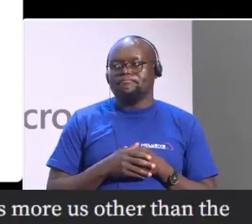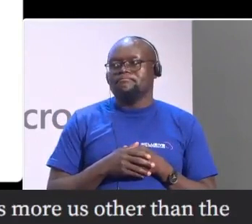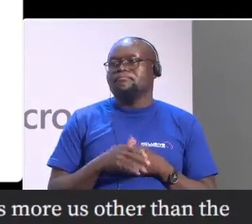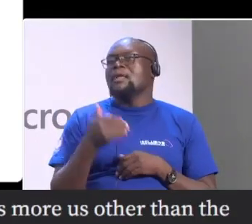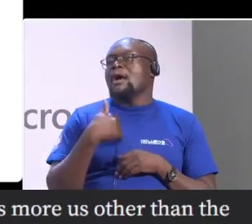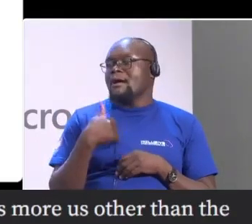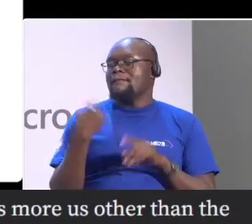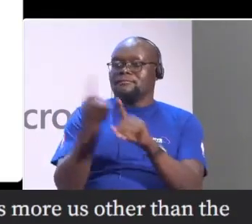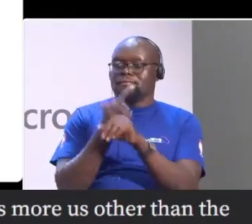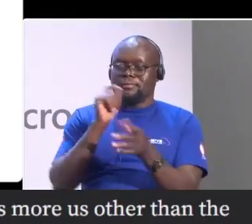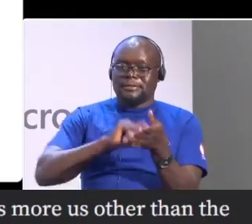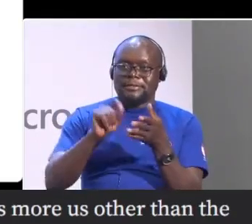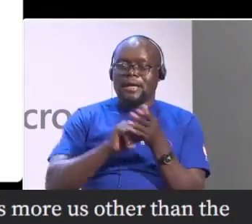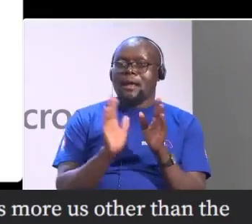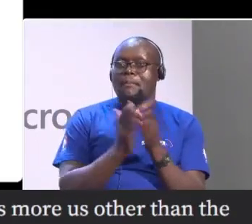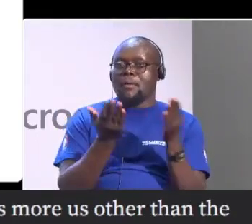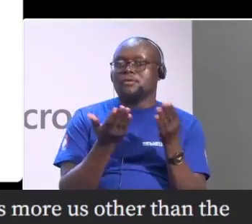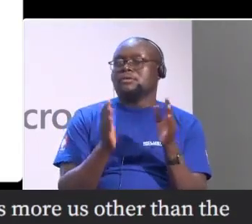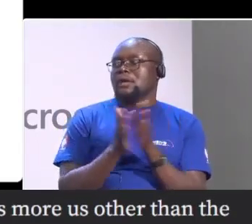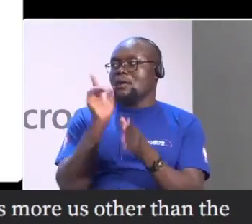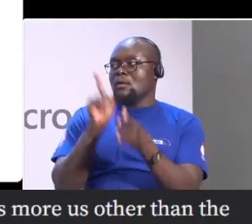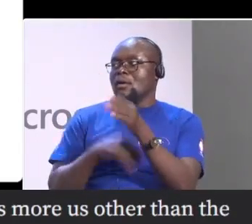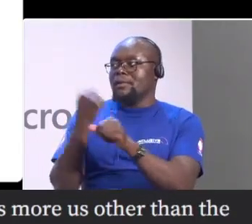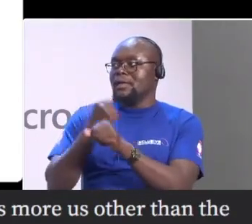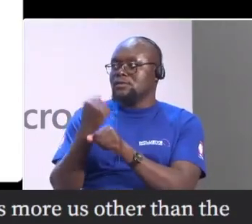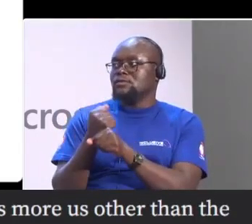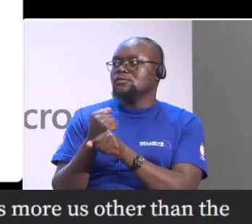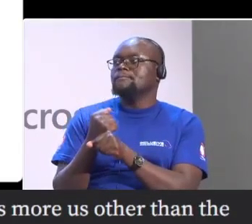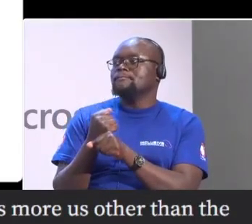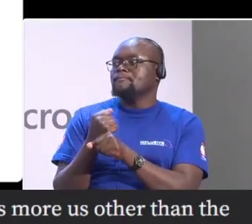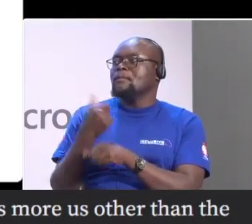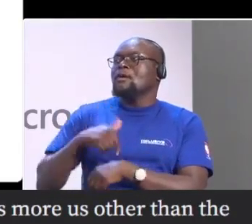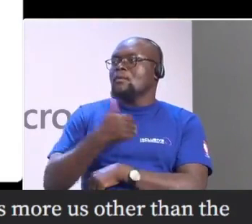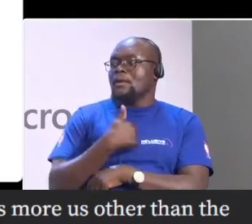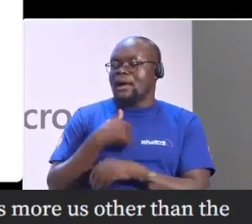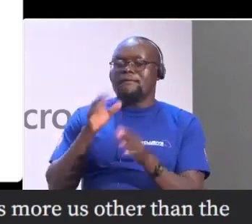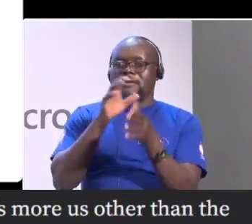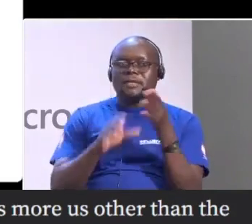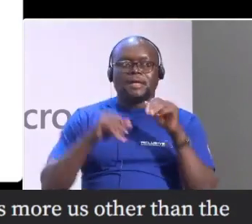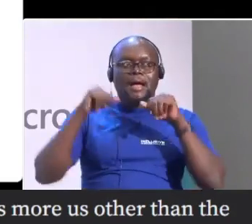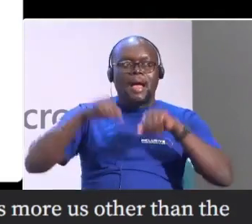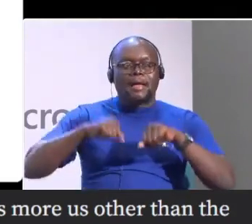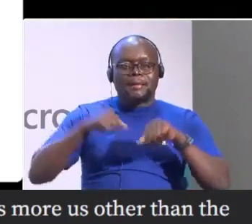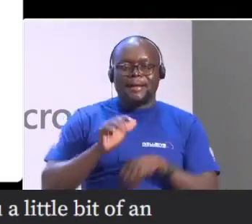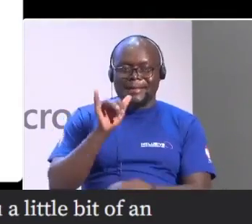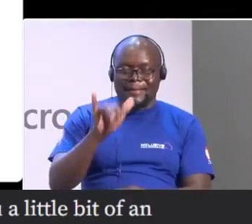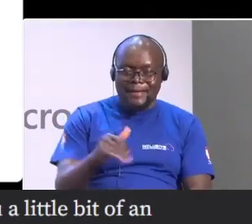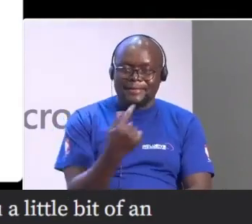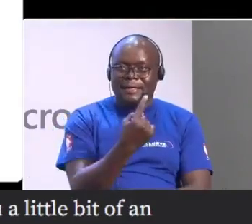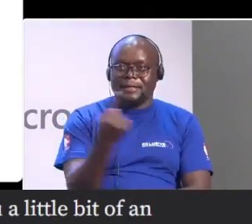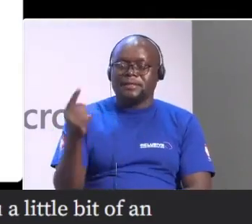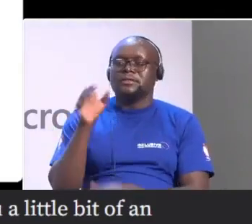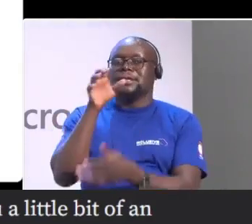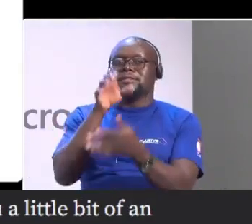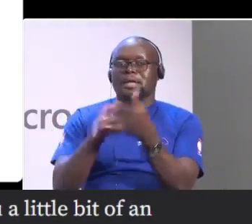they're very diverse in what they do and where they're at. We have a chapter agreement that each